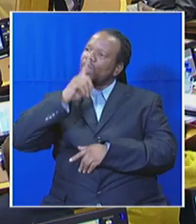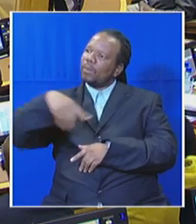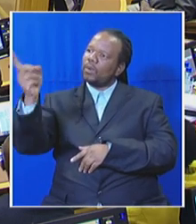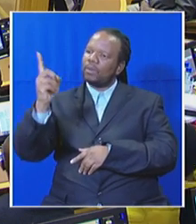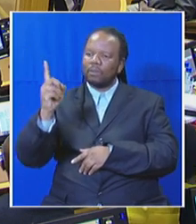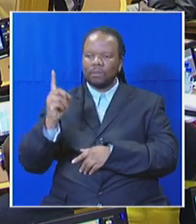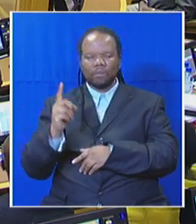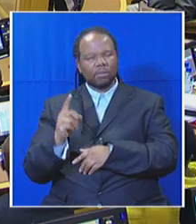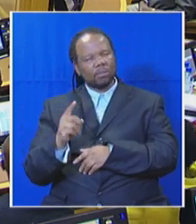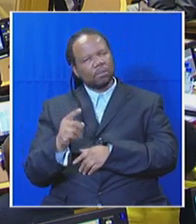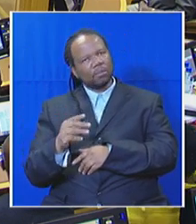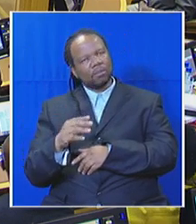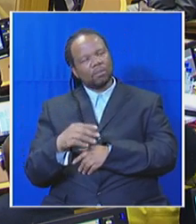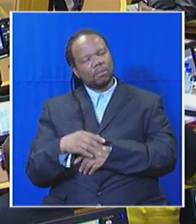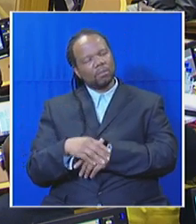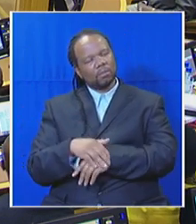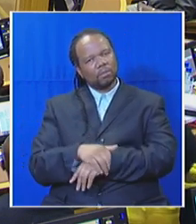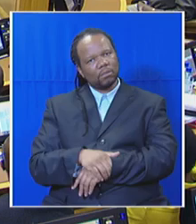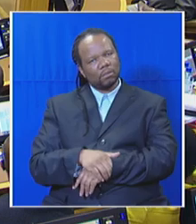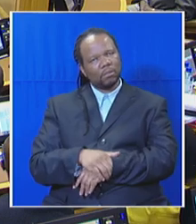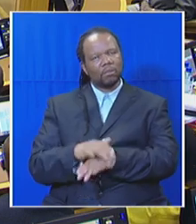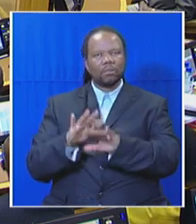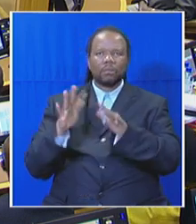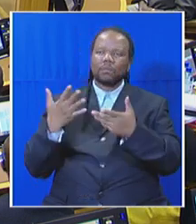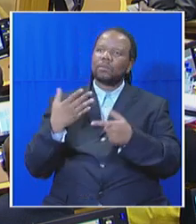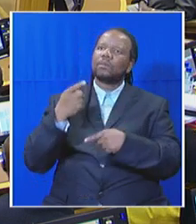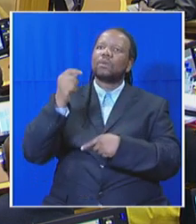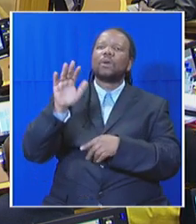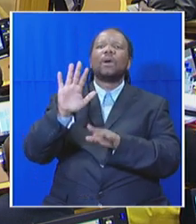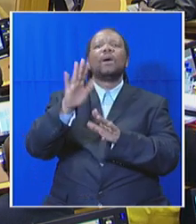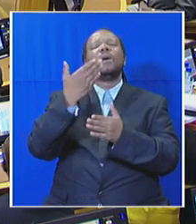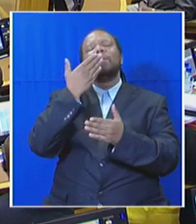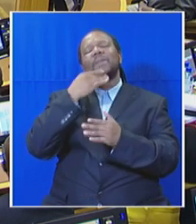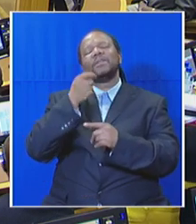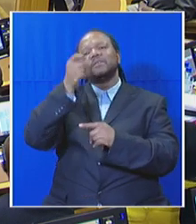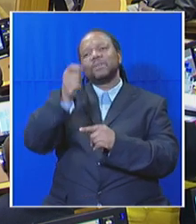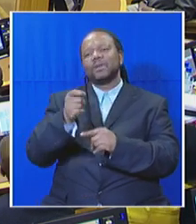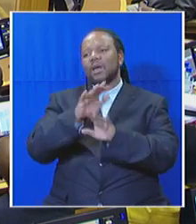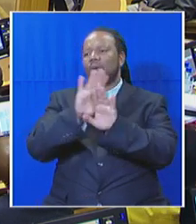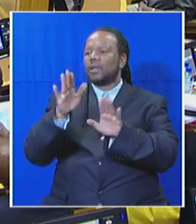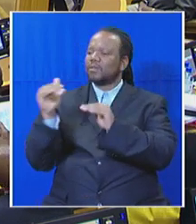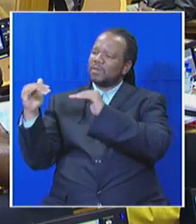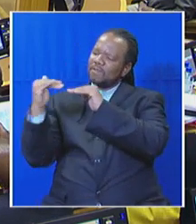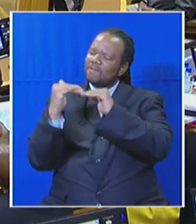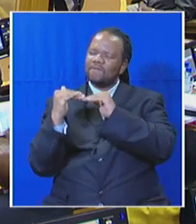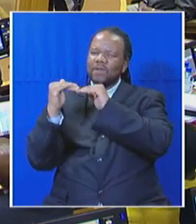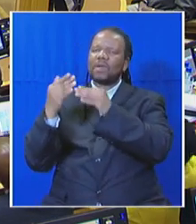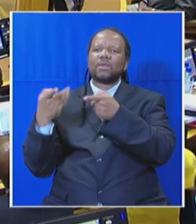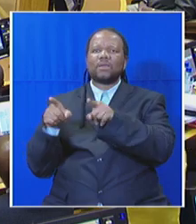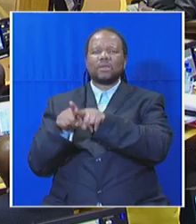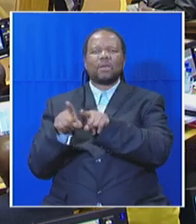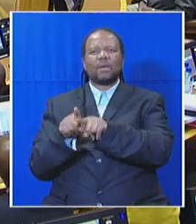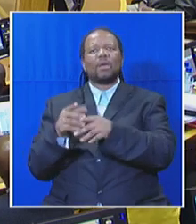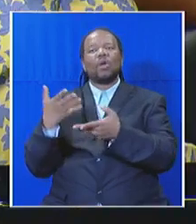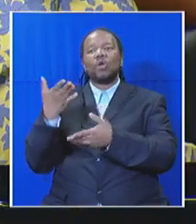wena. Madam Speaker, can you treat us fairly here? You Can must you also be a chairperson behave